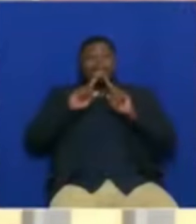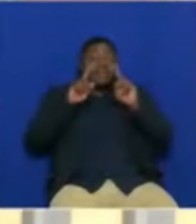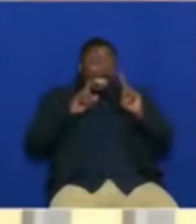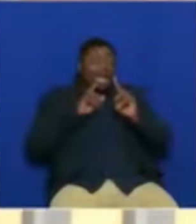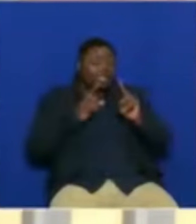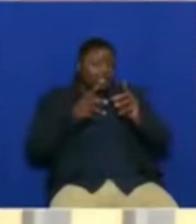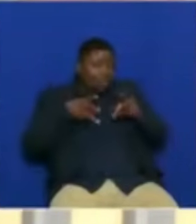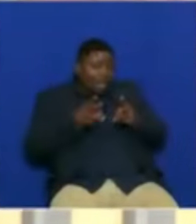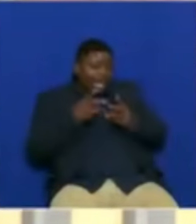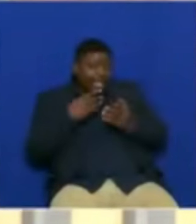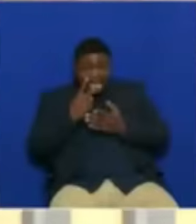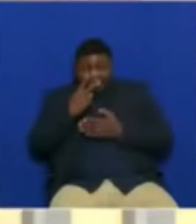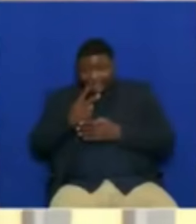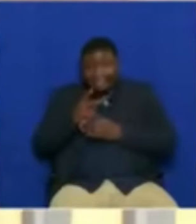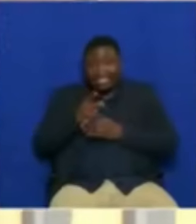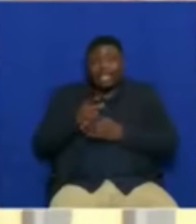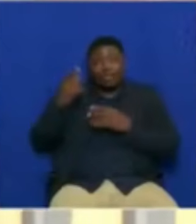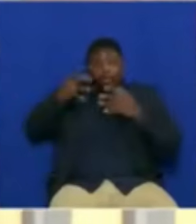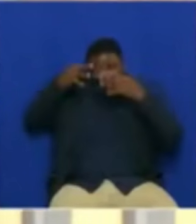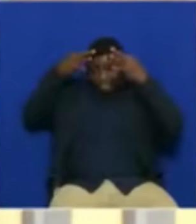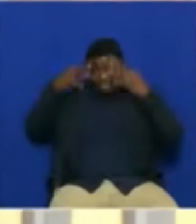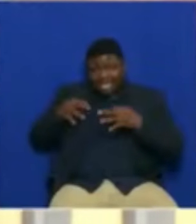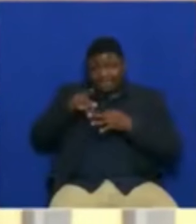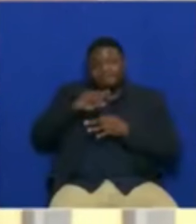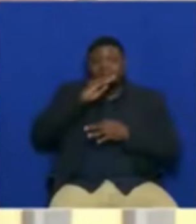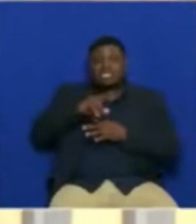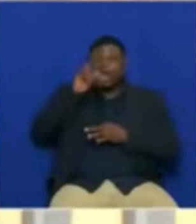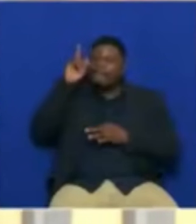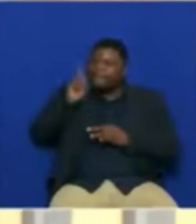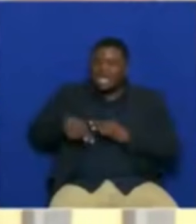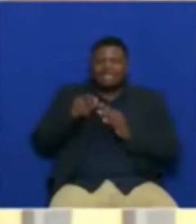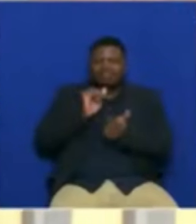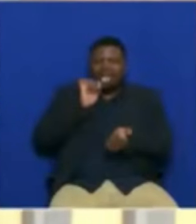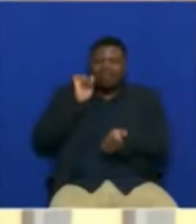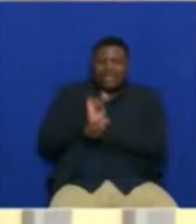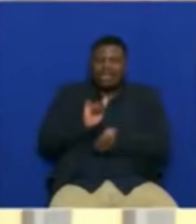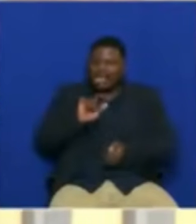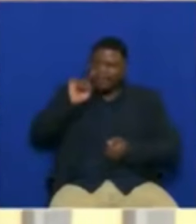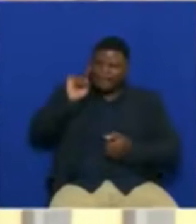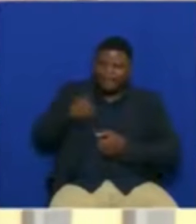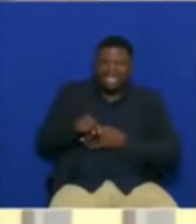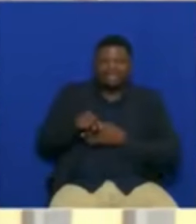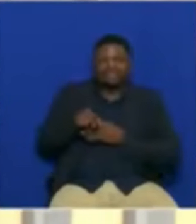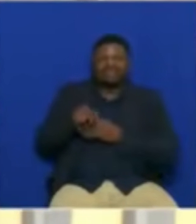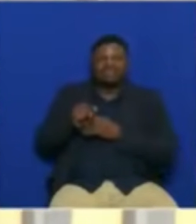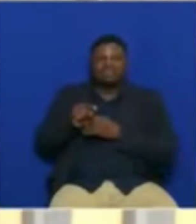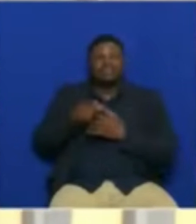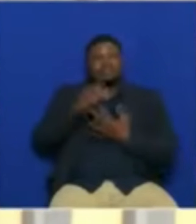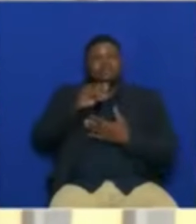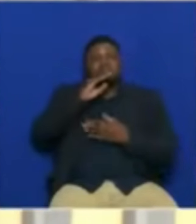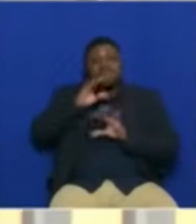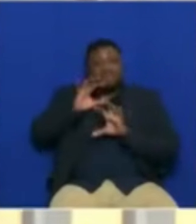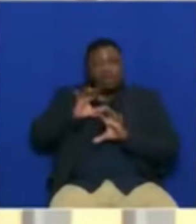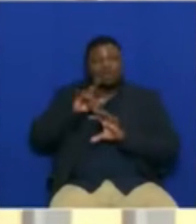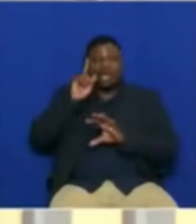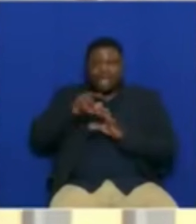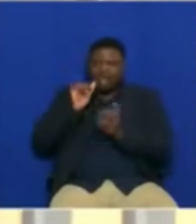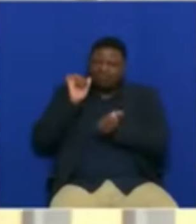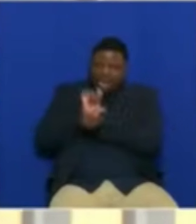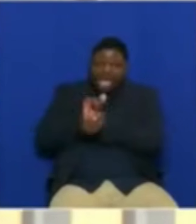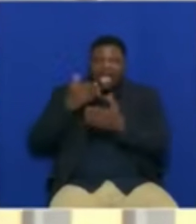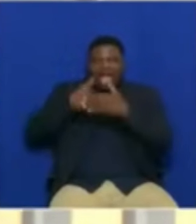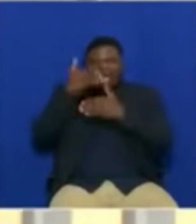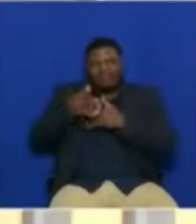Schedule 5 offense, I have to arrest. They must come and argue for bail. That's contrary to